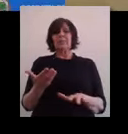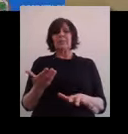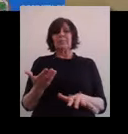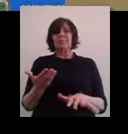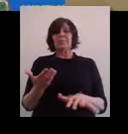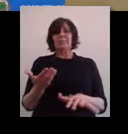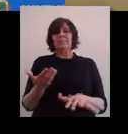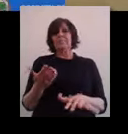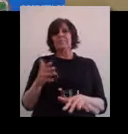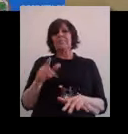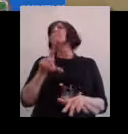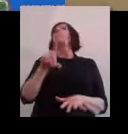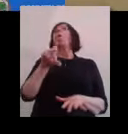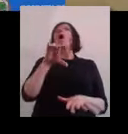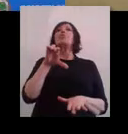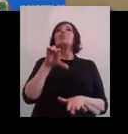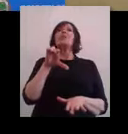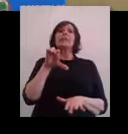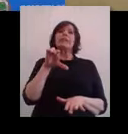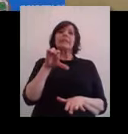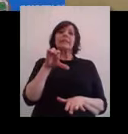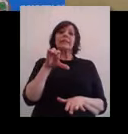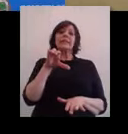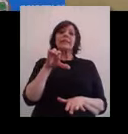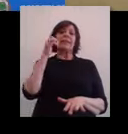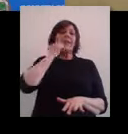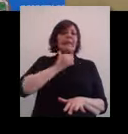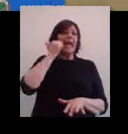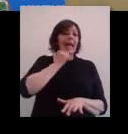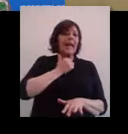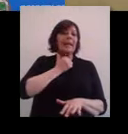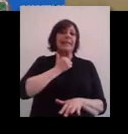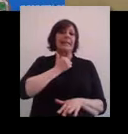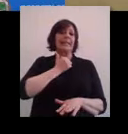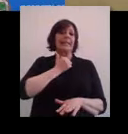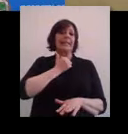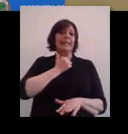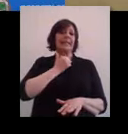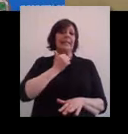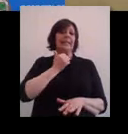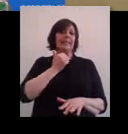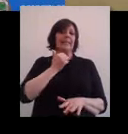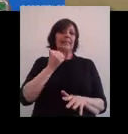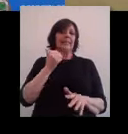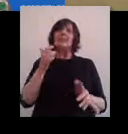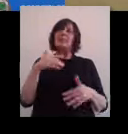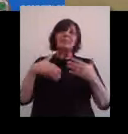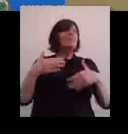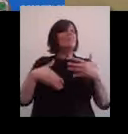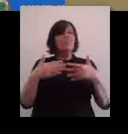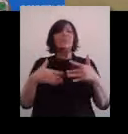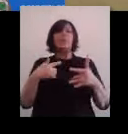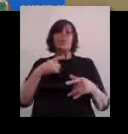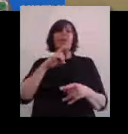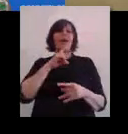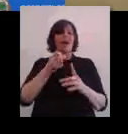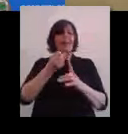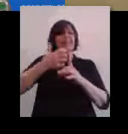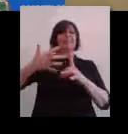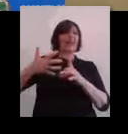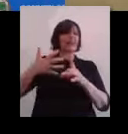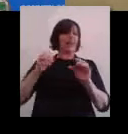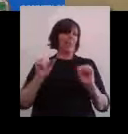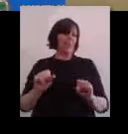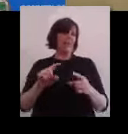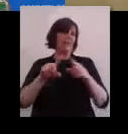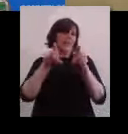100 tests a day, and so, or 80 to 100 tests a day. So we are expanding our capacity, and